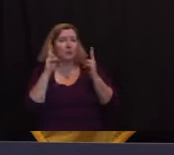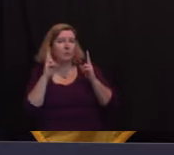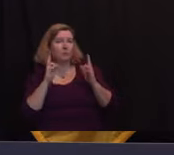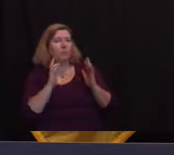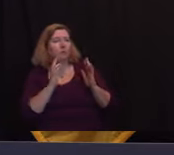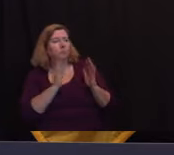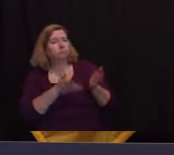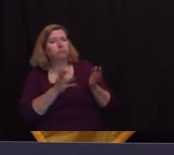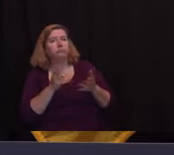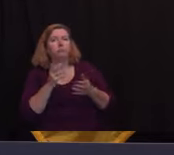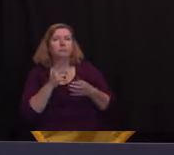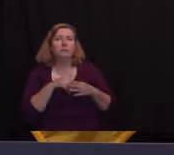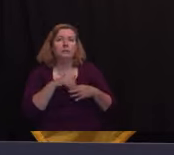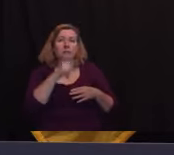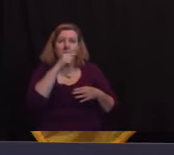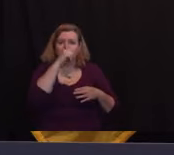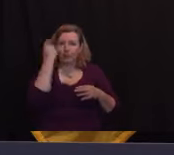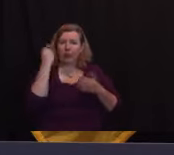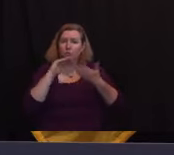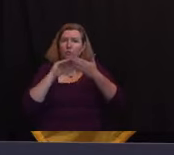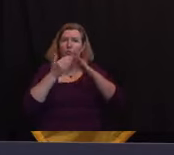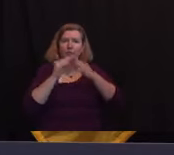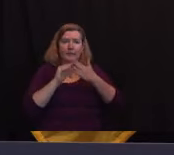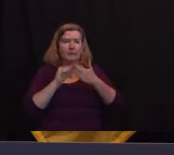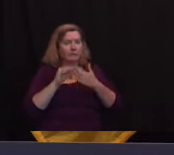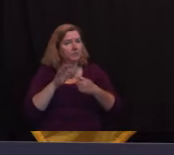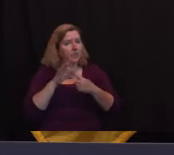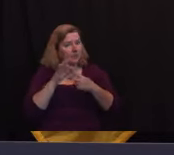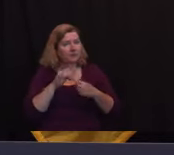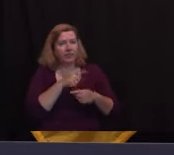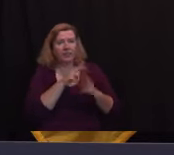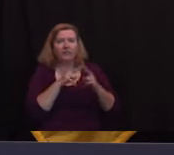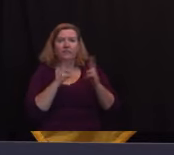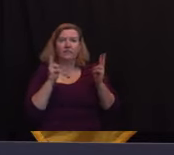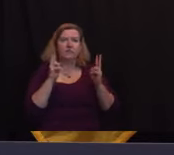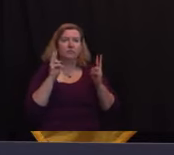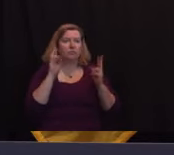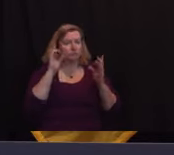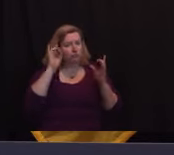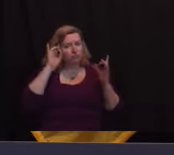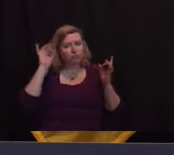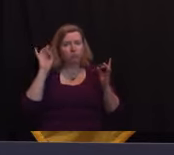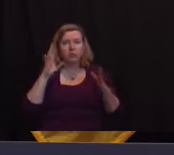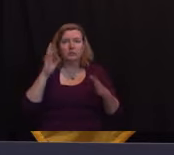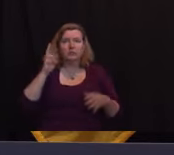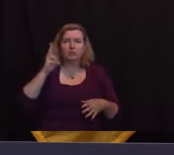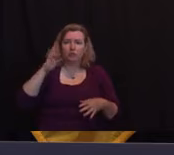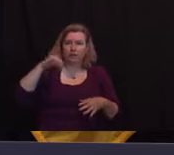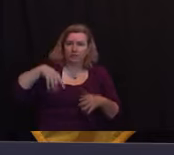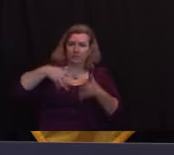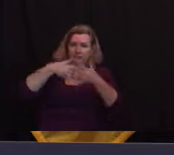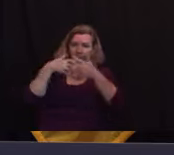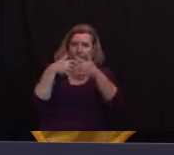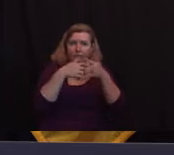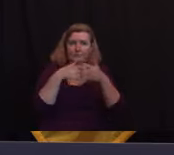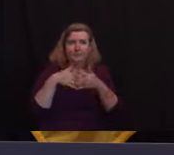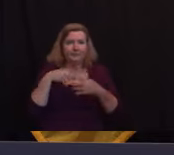in black communities in particular, a very sordid history in our country of